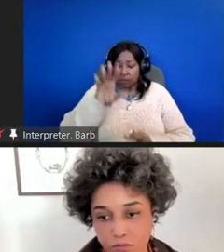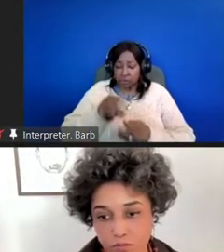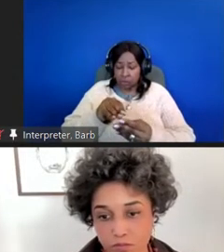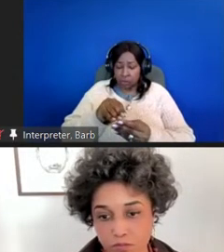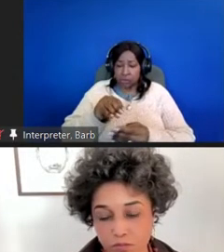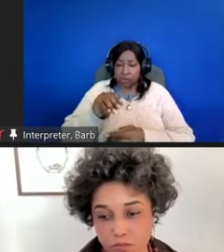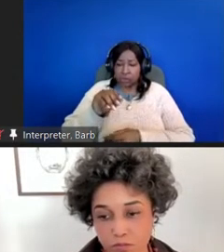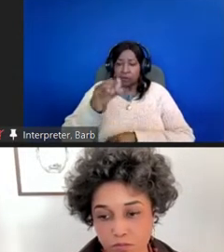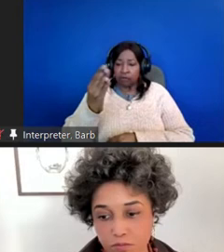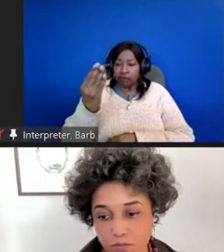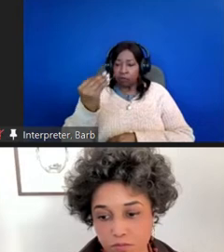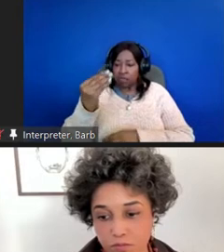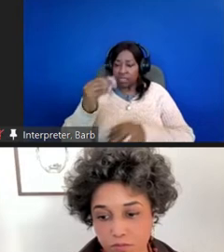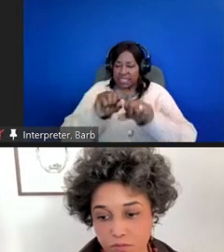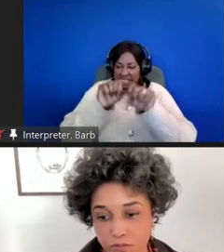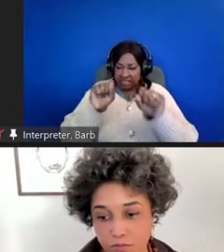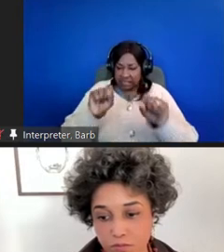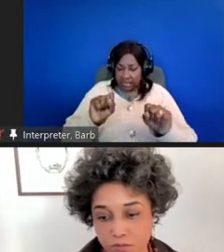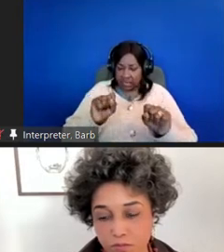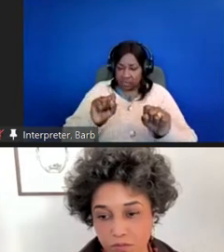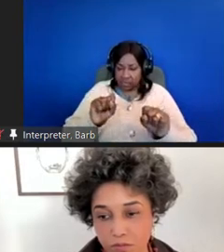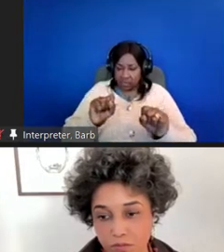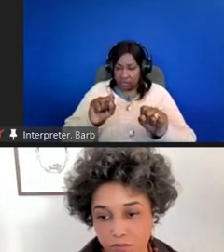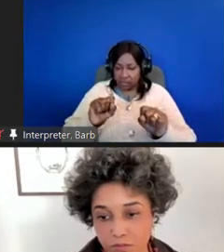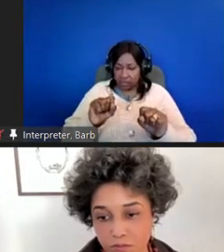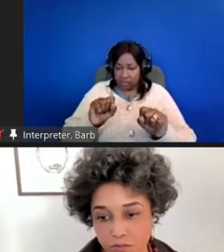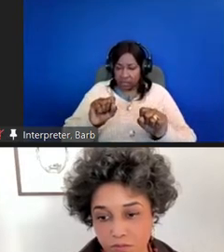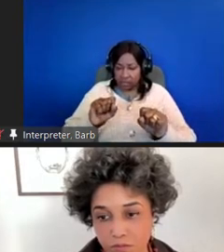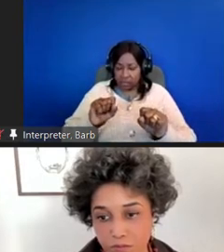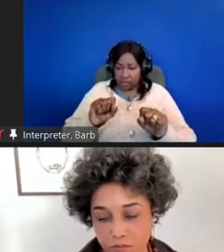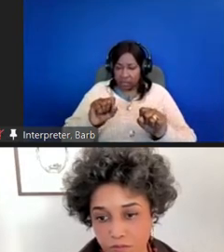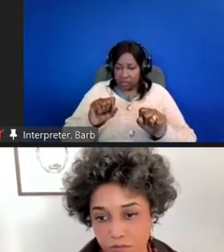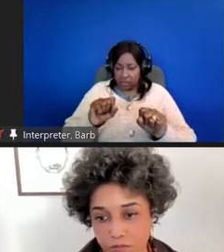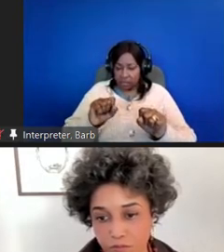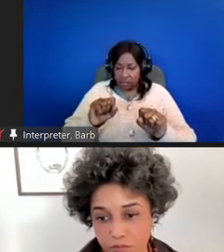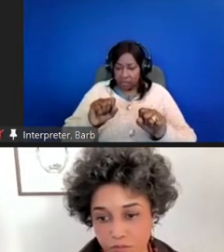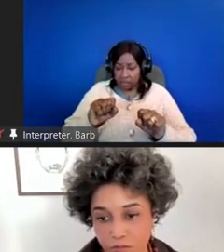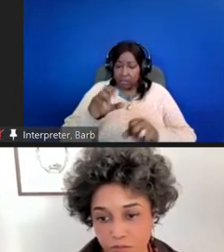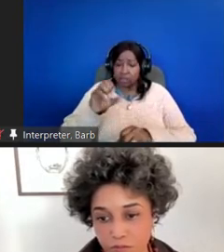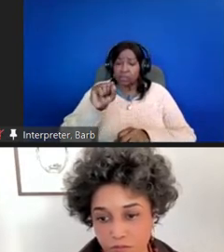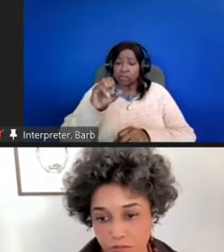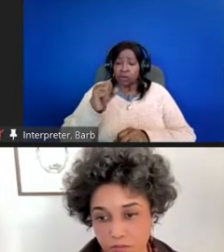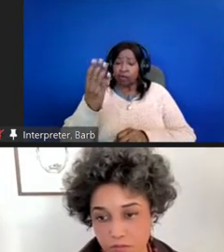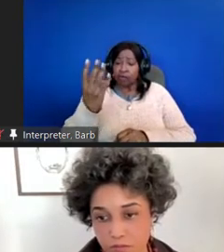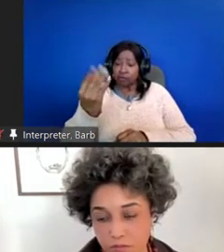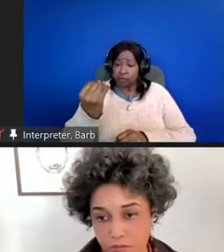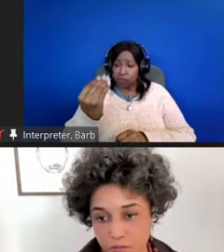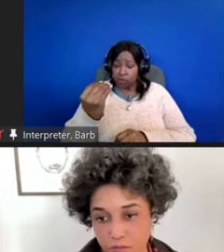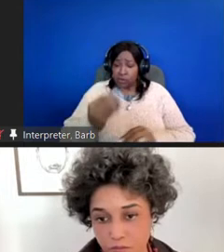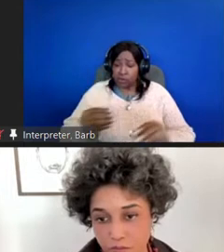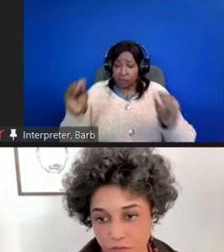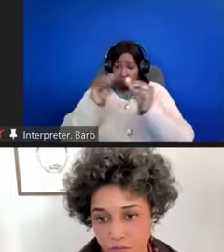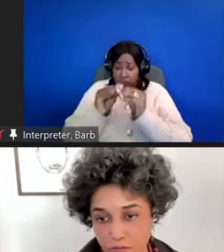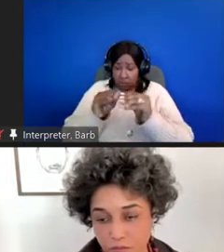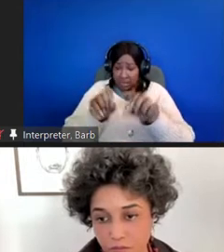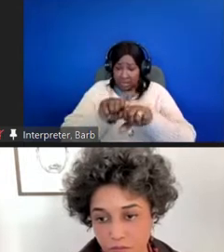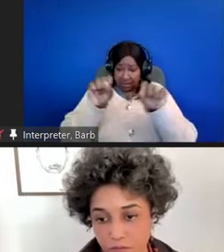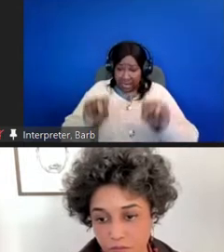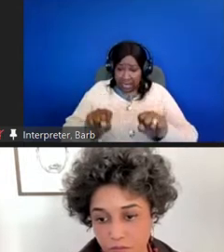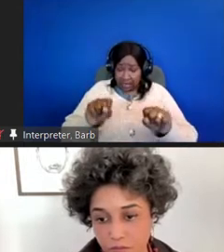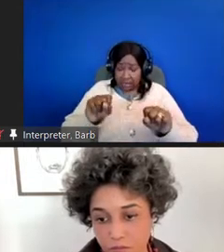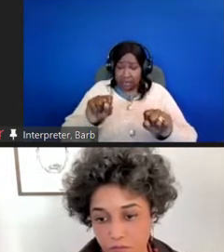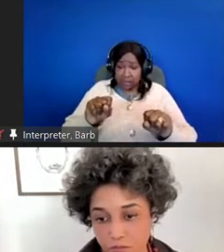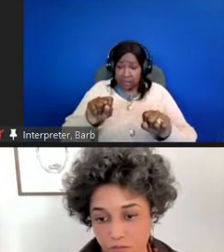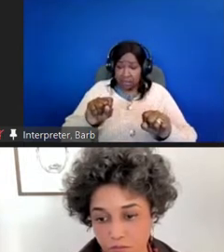stations. So it's 14. So, 14 additional stations? Yep. Oh, on top